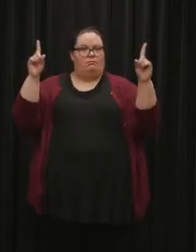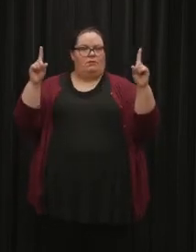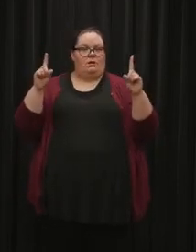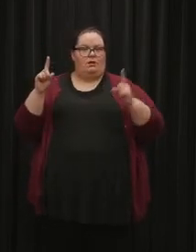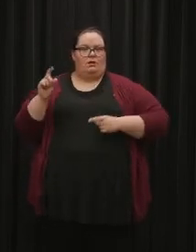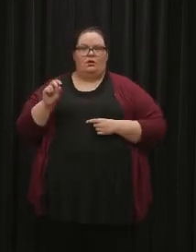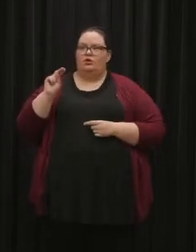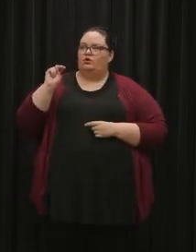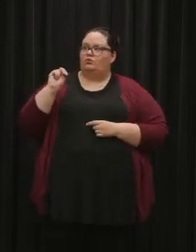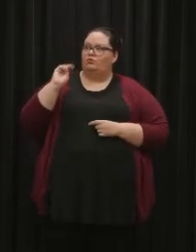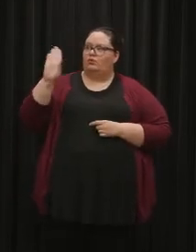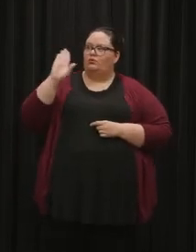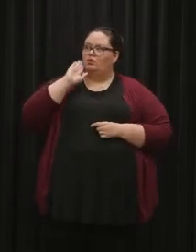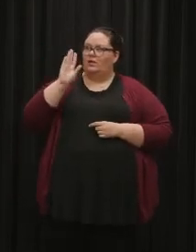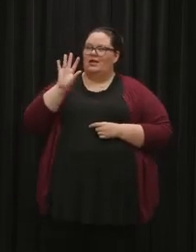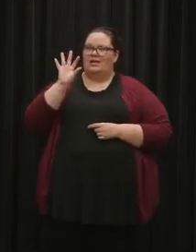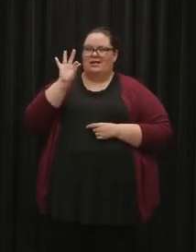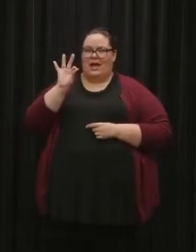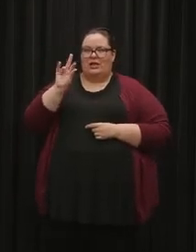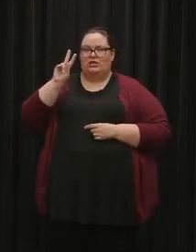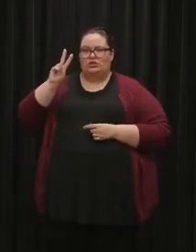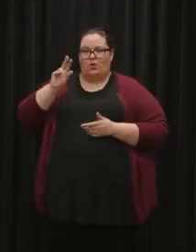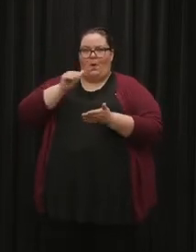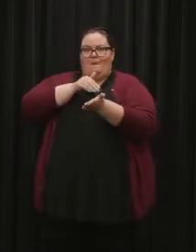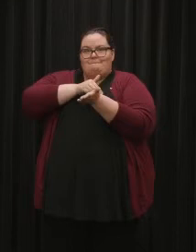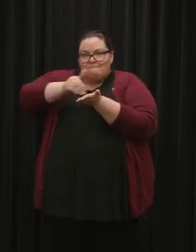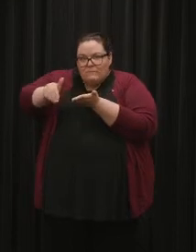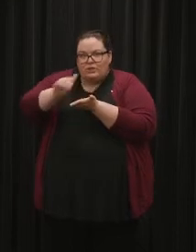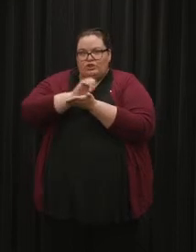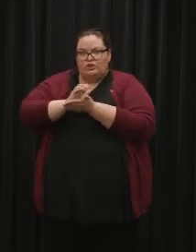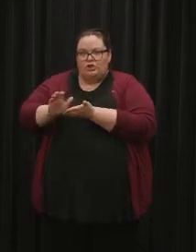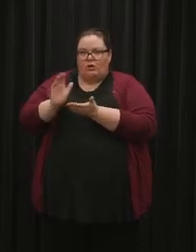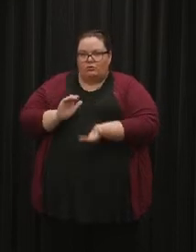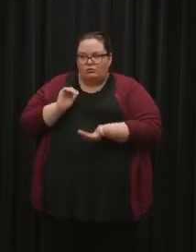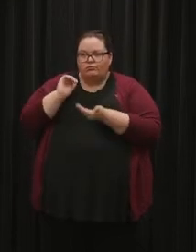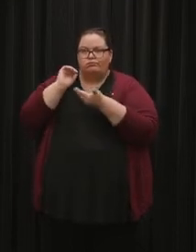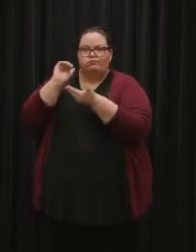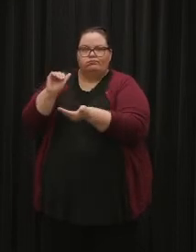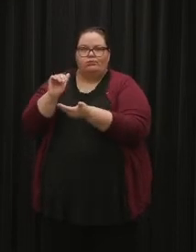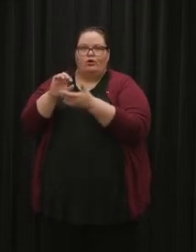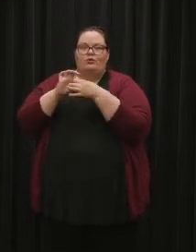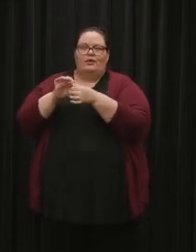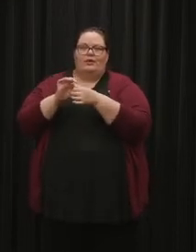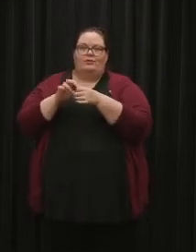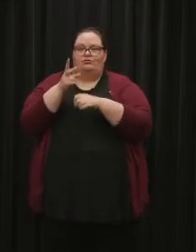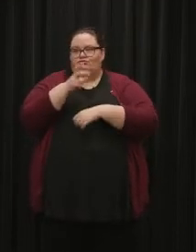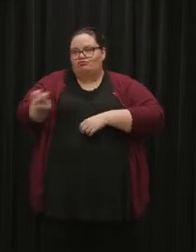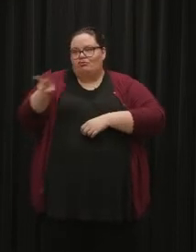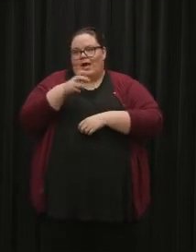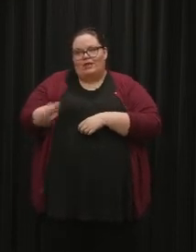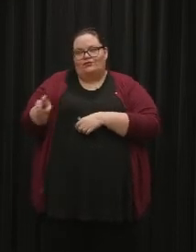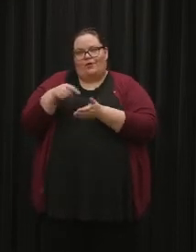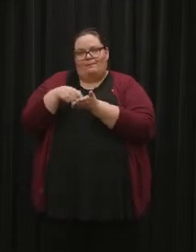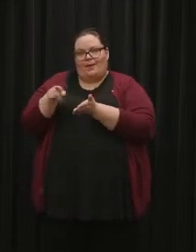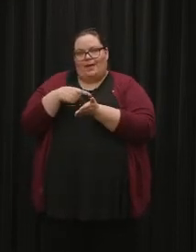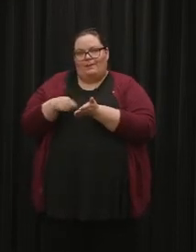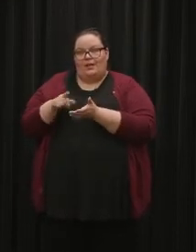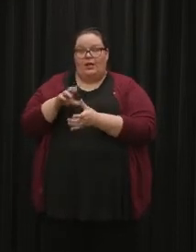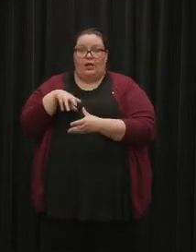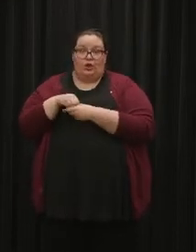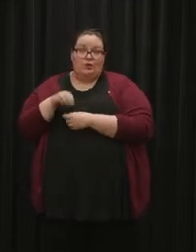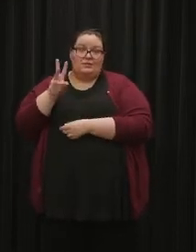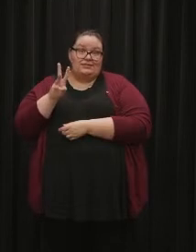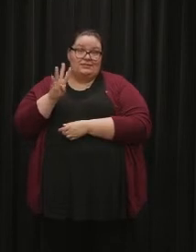will receive $92 million more in transfer payments this coming year, including $64